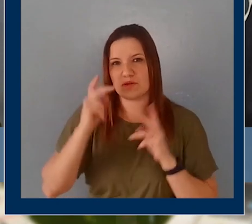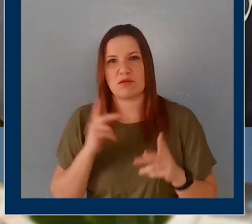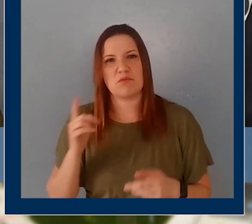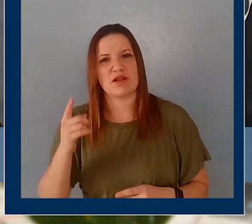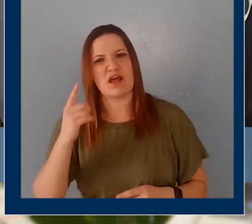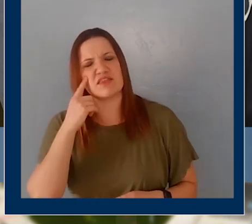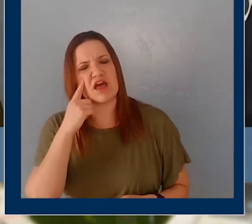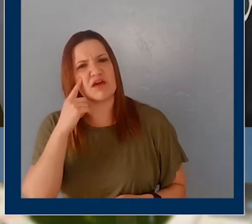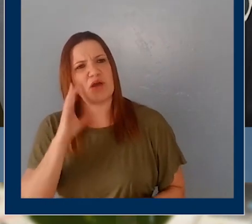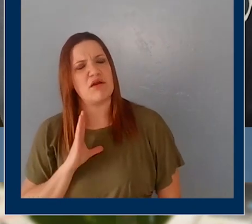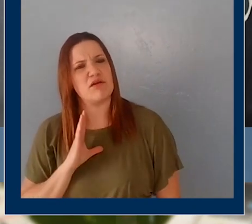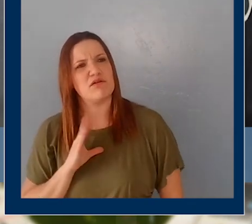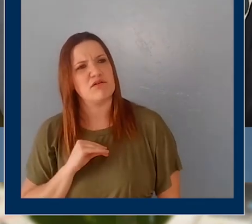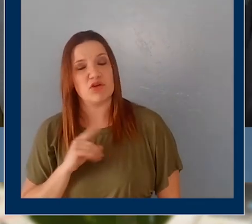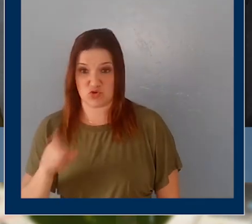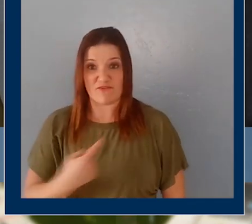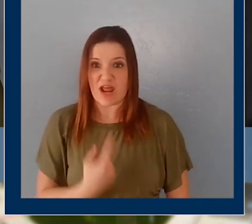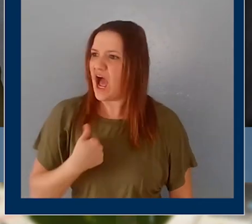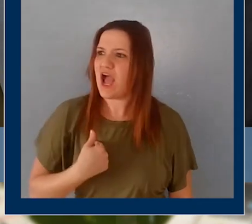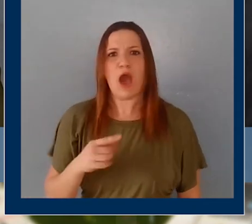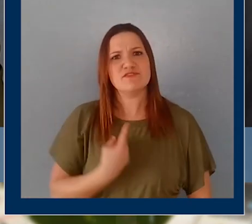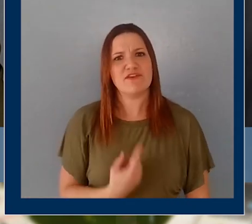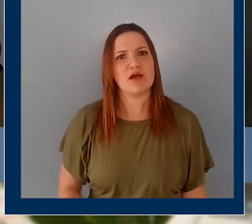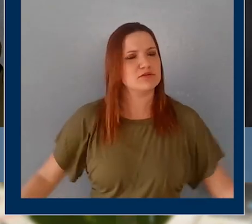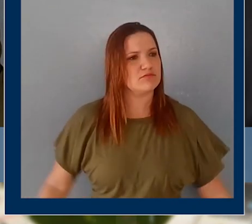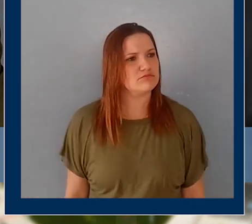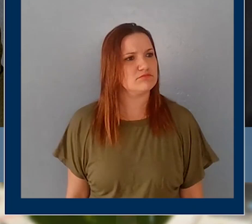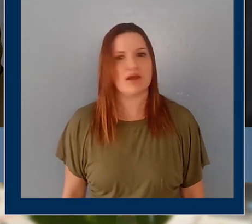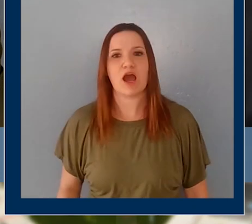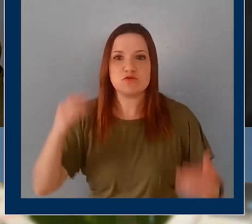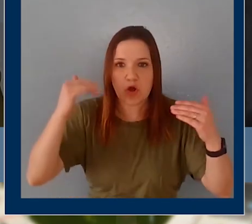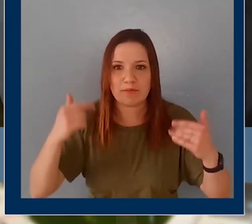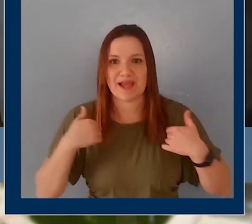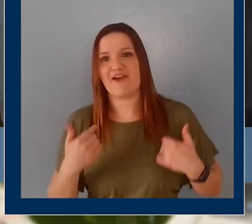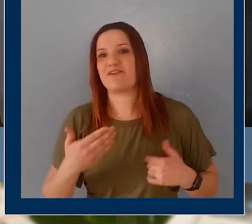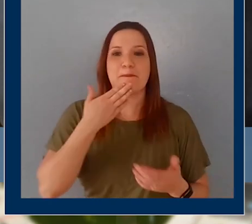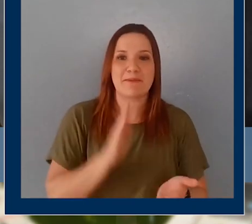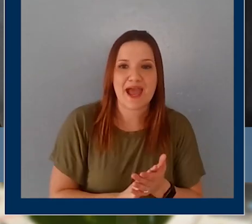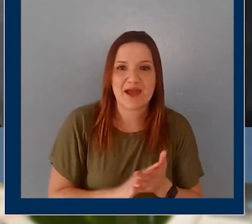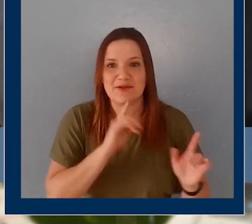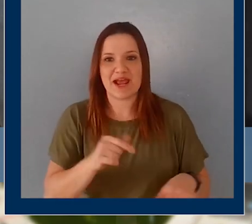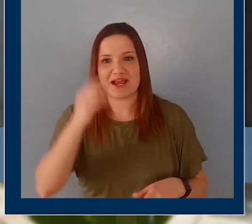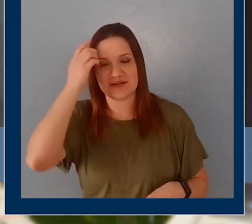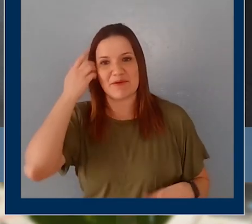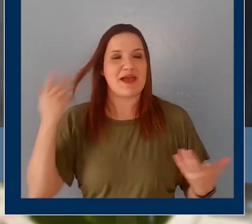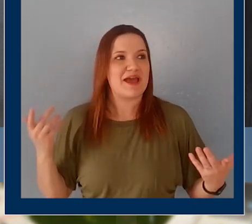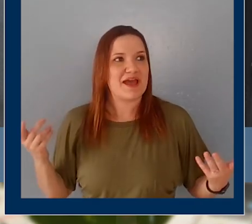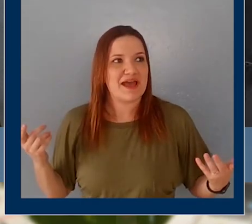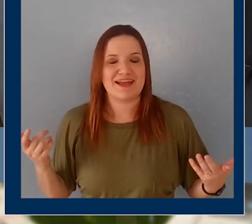not. So I must be old. Funny. That's funny. We're being asked if you can repeat that website one more time,